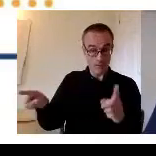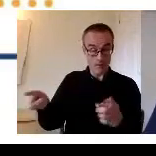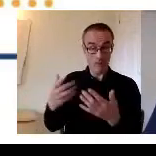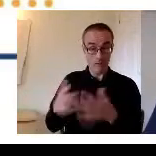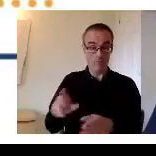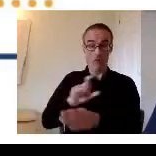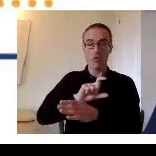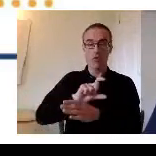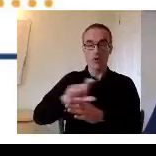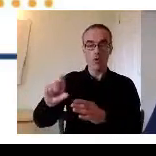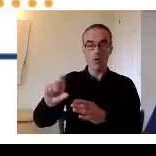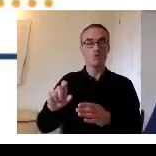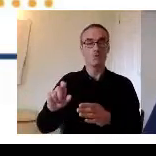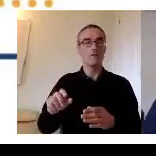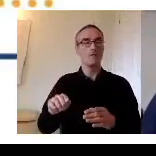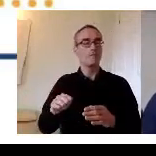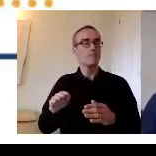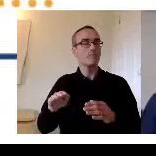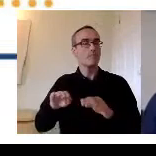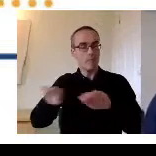people involved